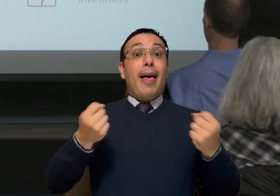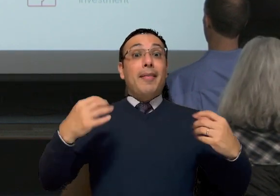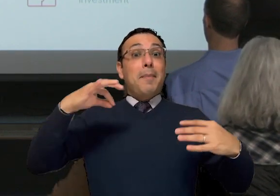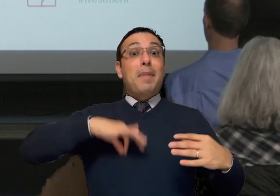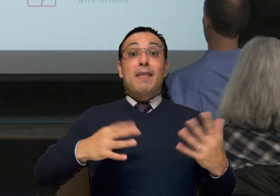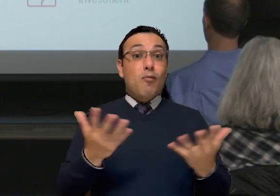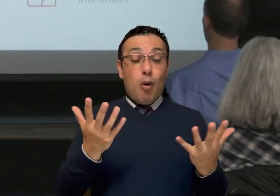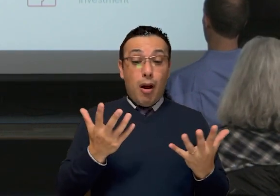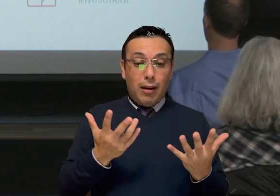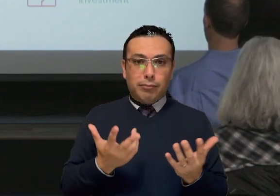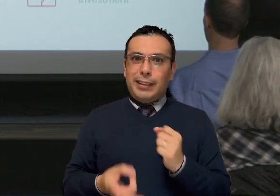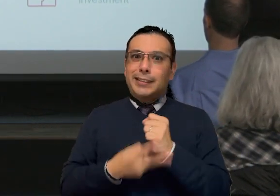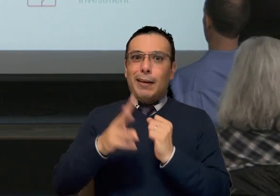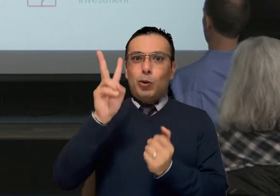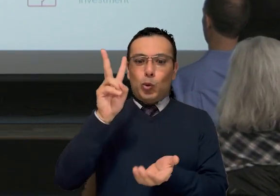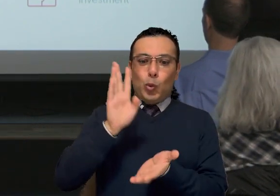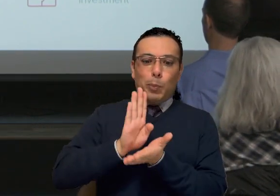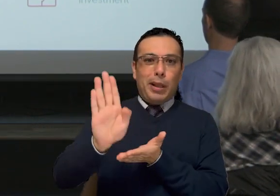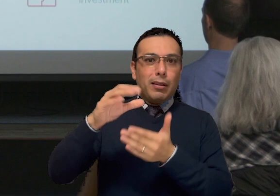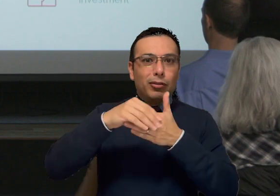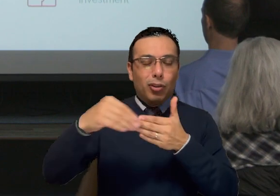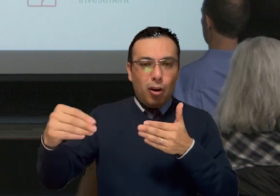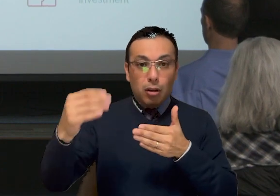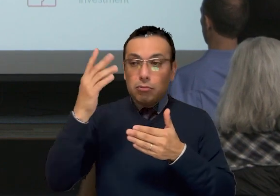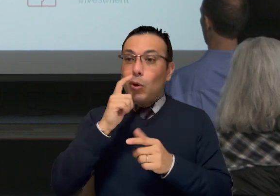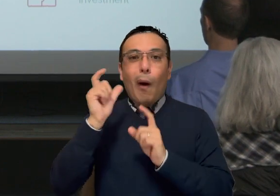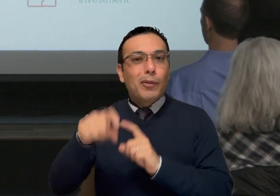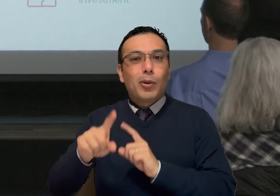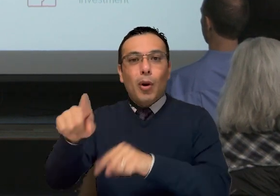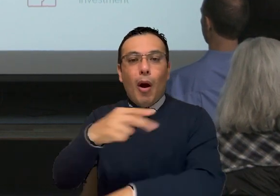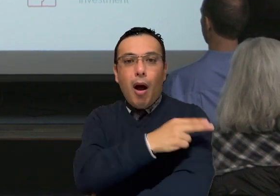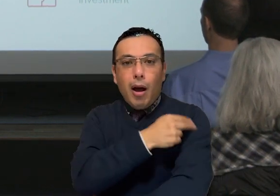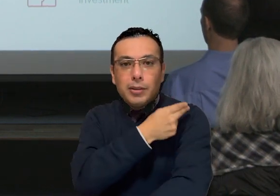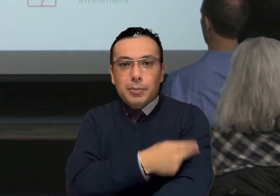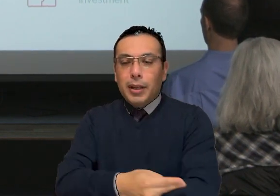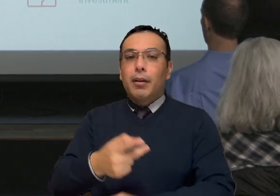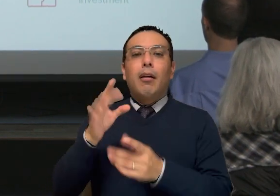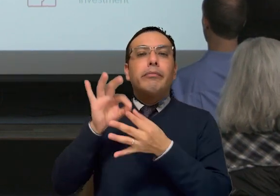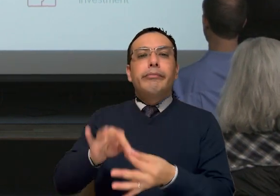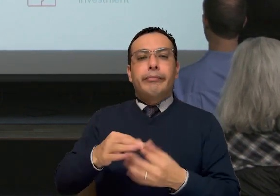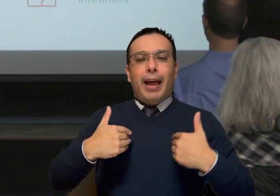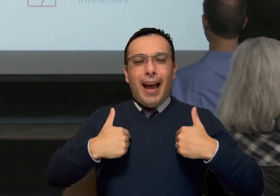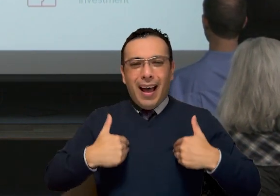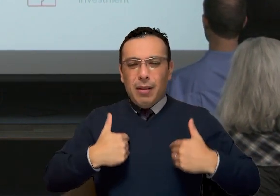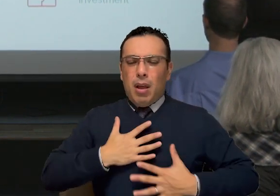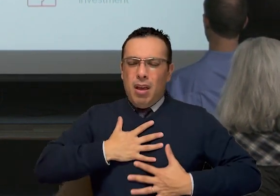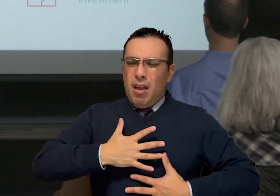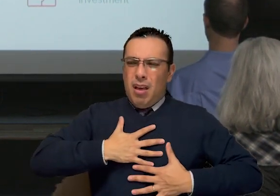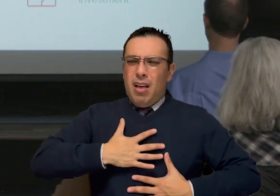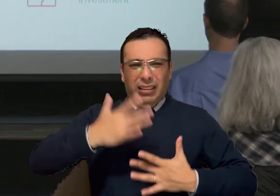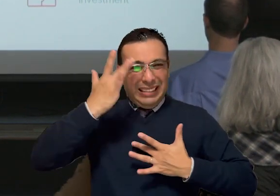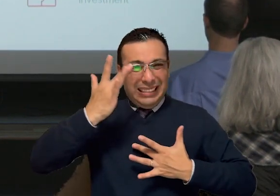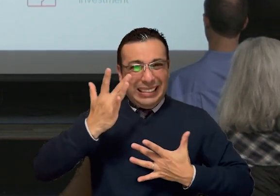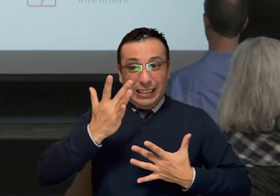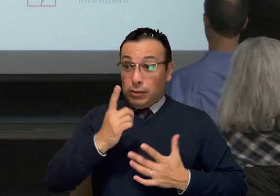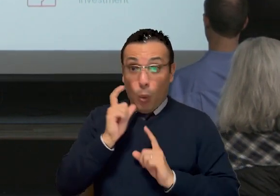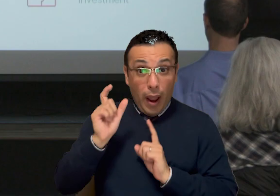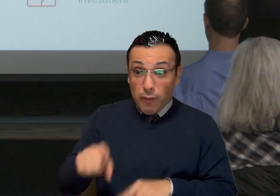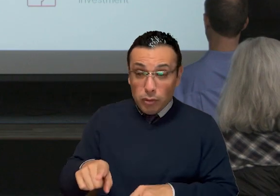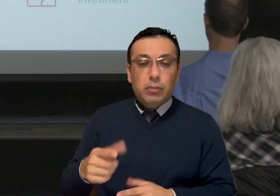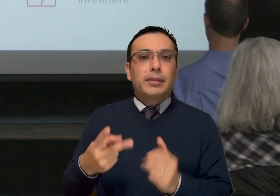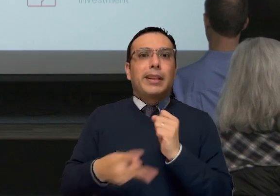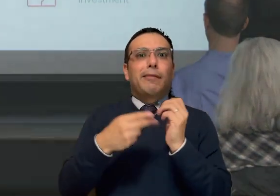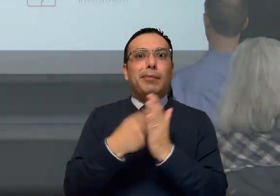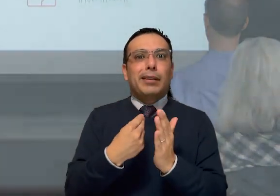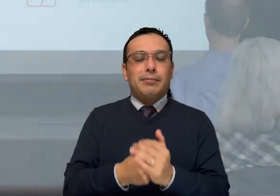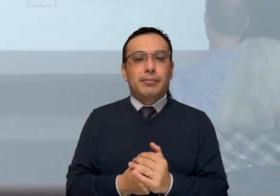of avoided hospitalization and premature death associated with asthma and respiratory illnesses. It will lead to thousands of jobs and billions